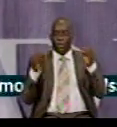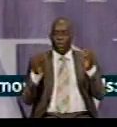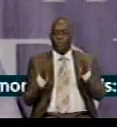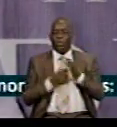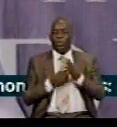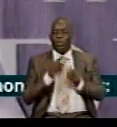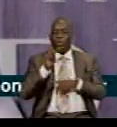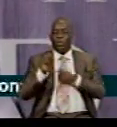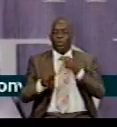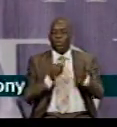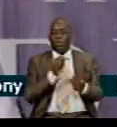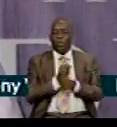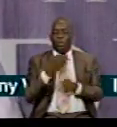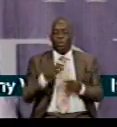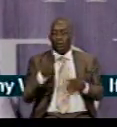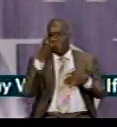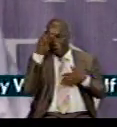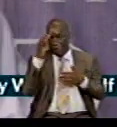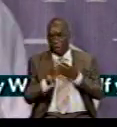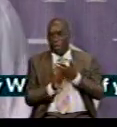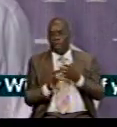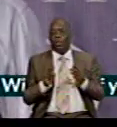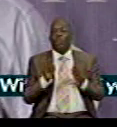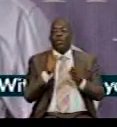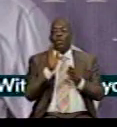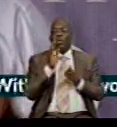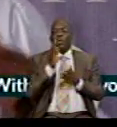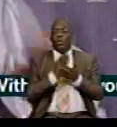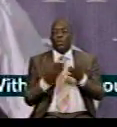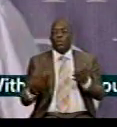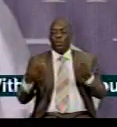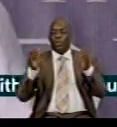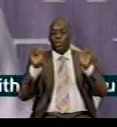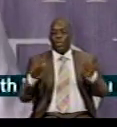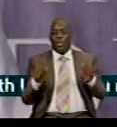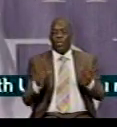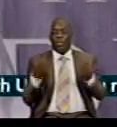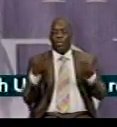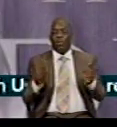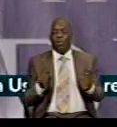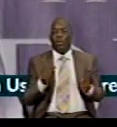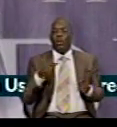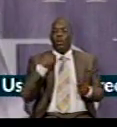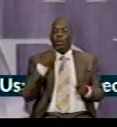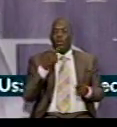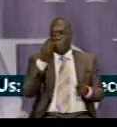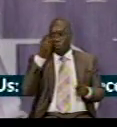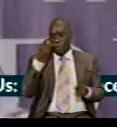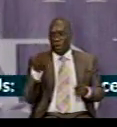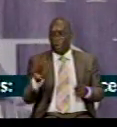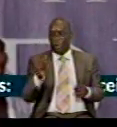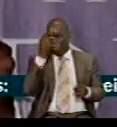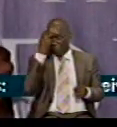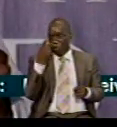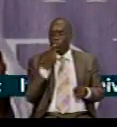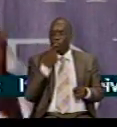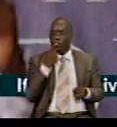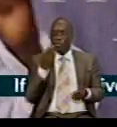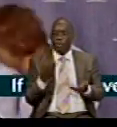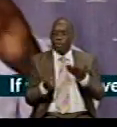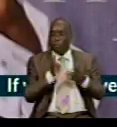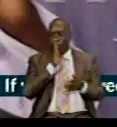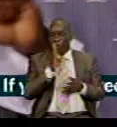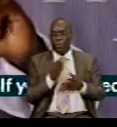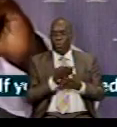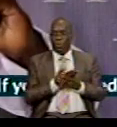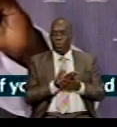house and allow like that. Something can happen with me. So I tell my parents in the house, they say, maybe it can be of